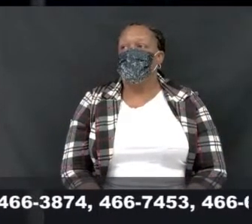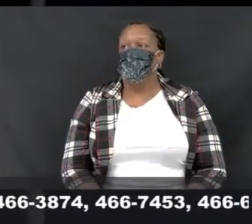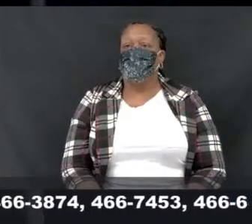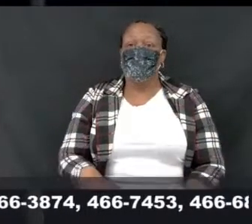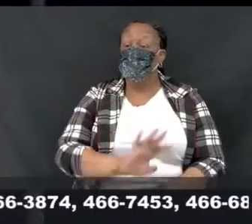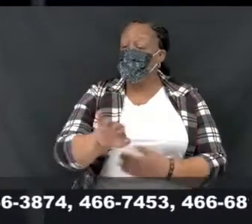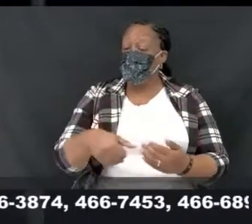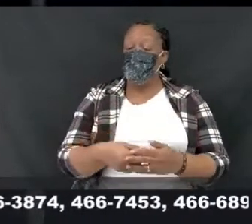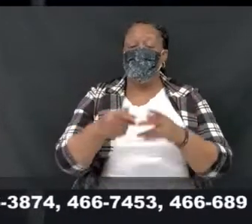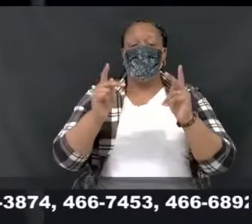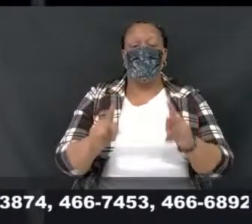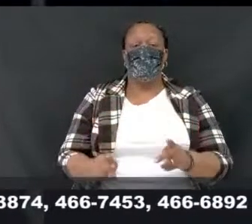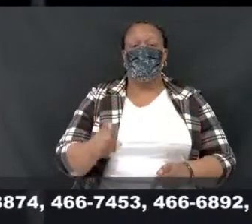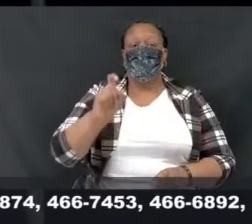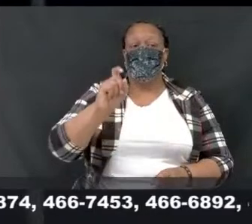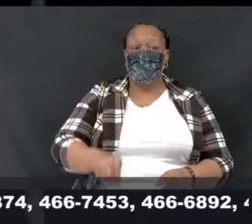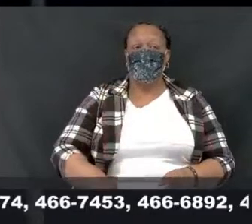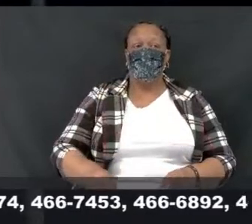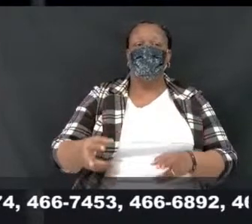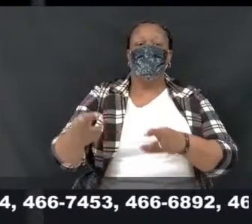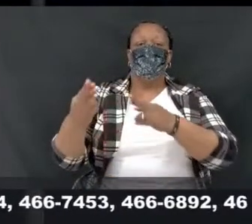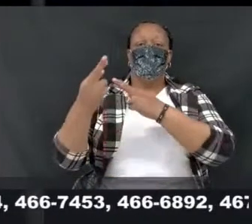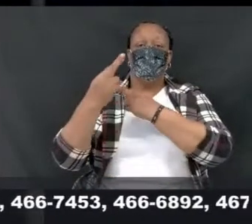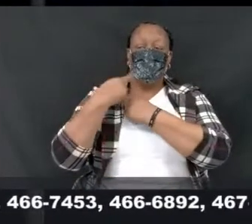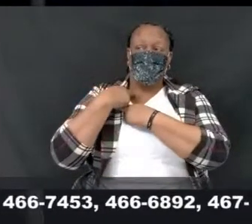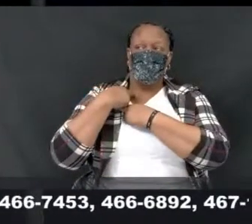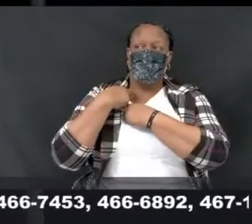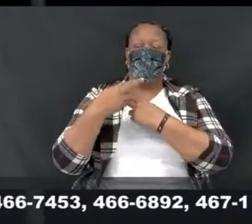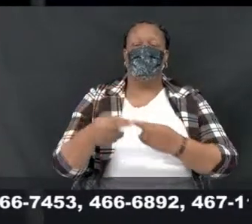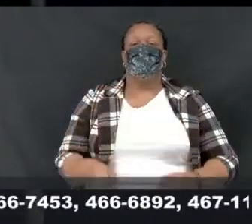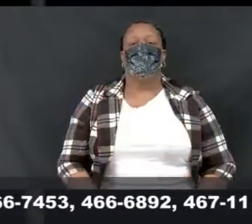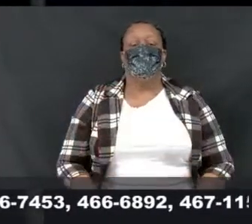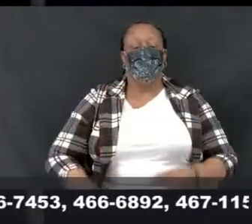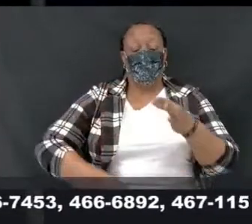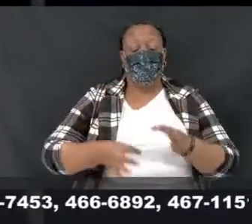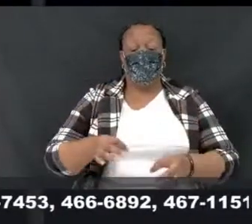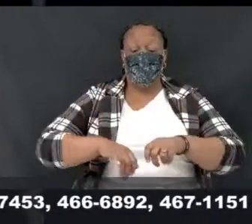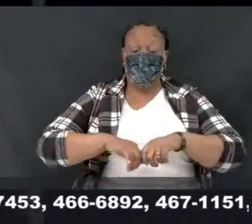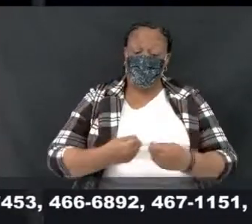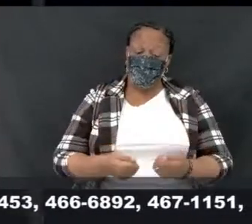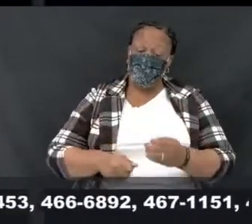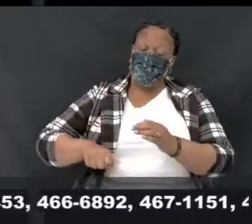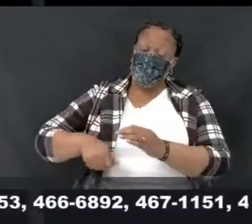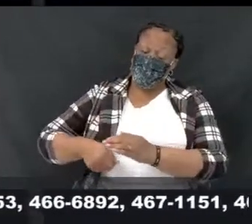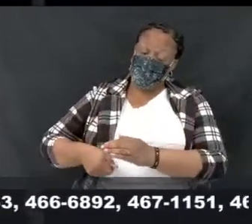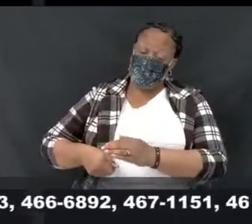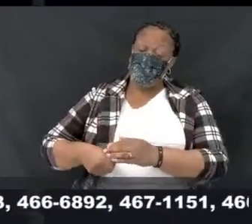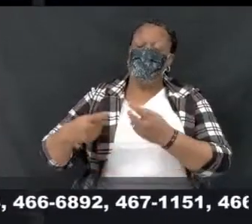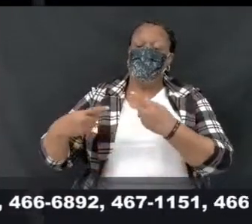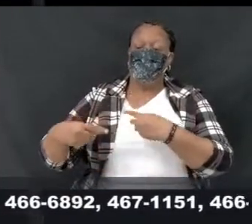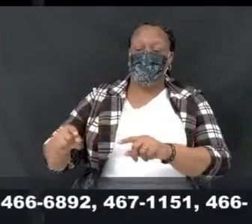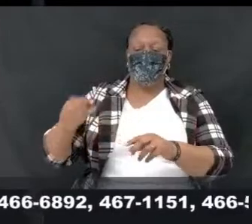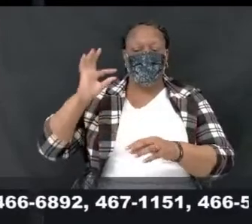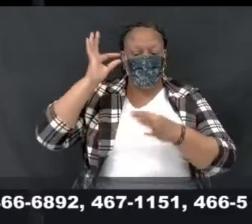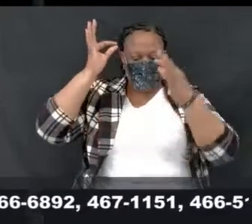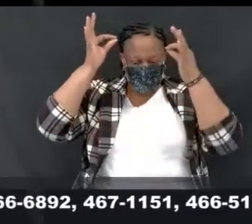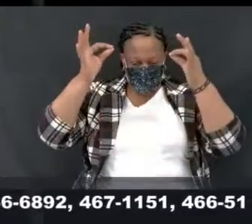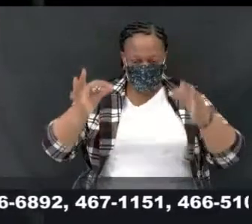you break the quarantine, then you will be taken before the court to face